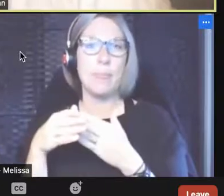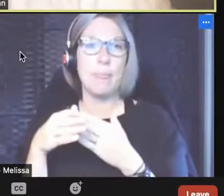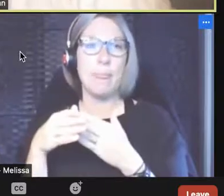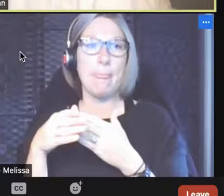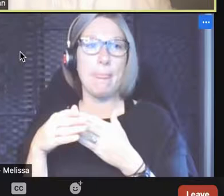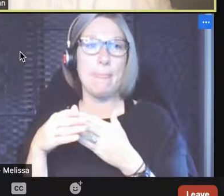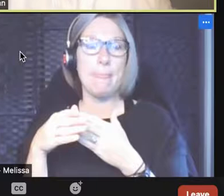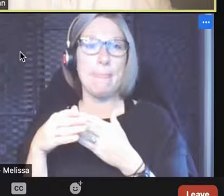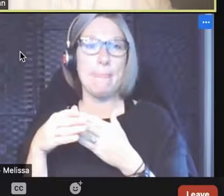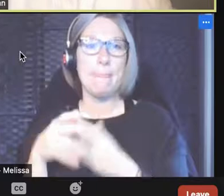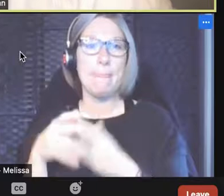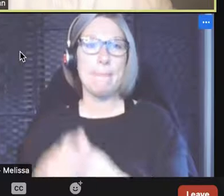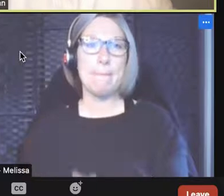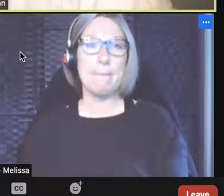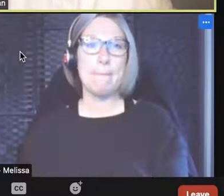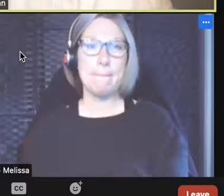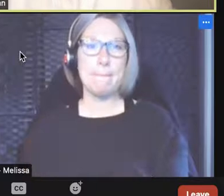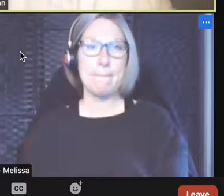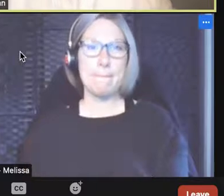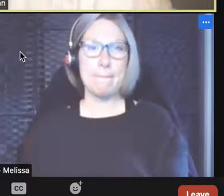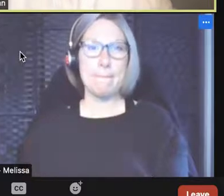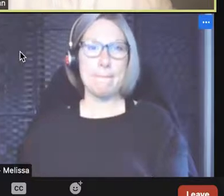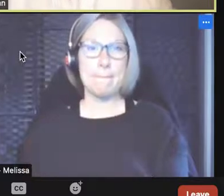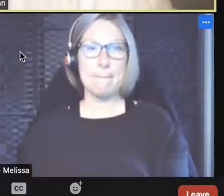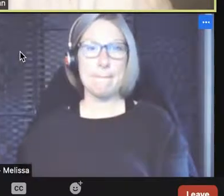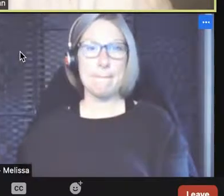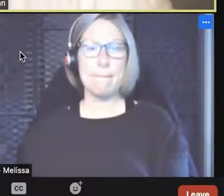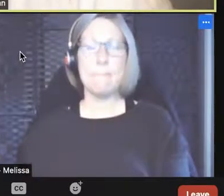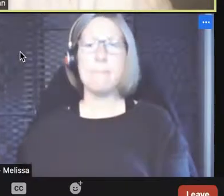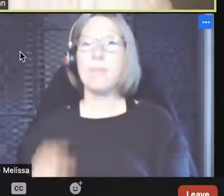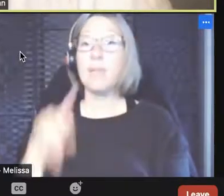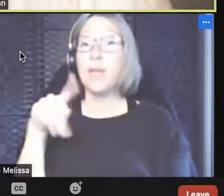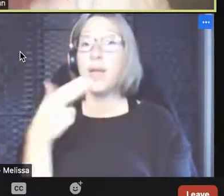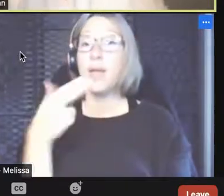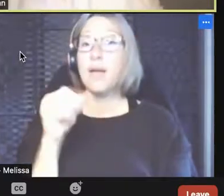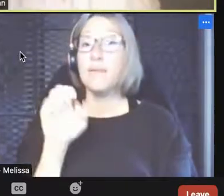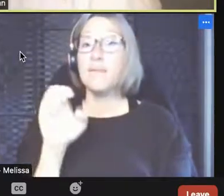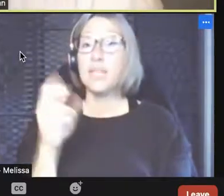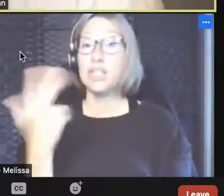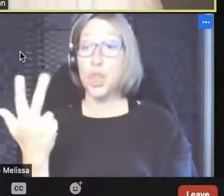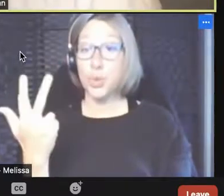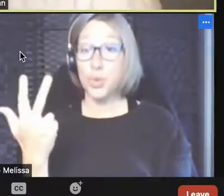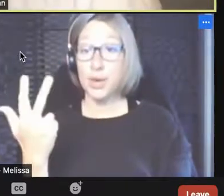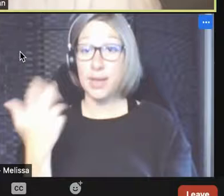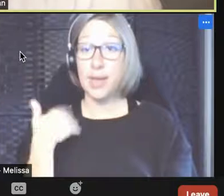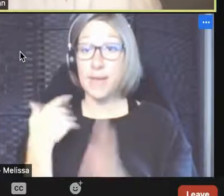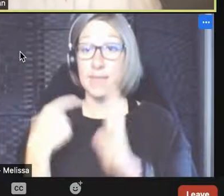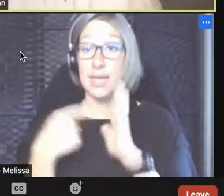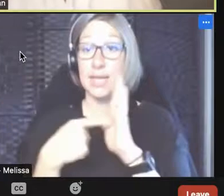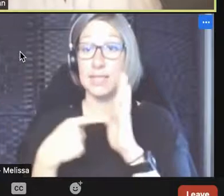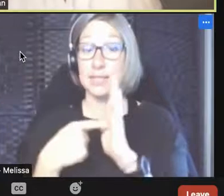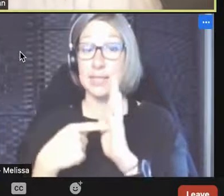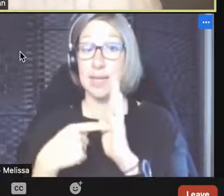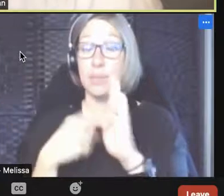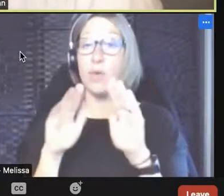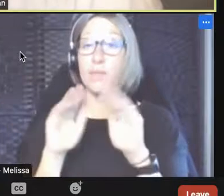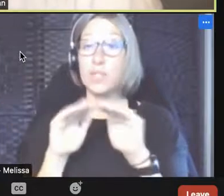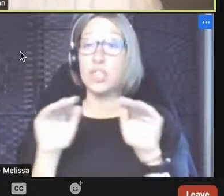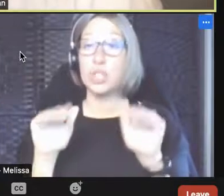this is one. So in phase 3, I just want to show you this, that in phase 3, there's an example of a child who's actually able